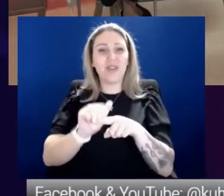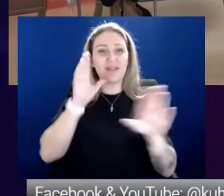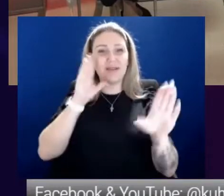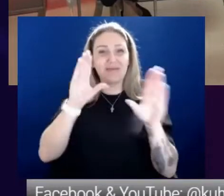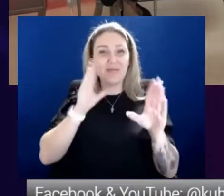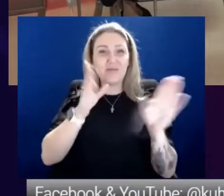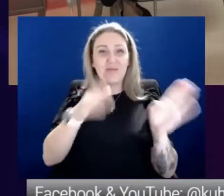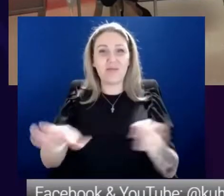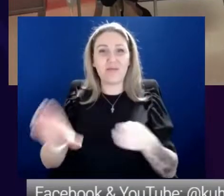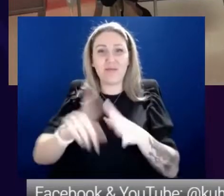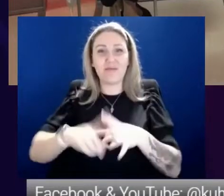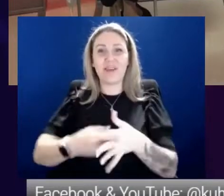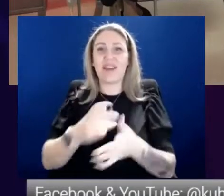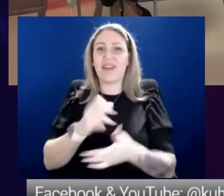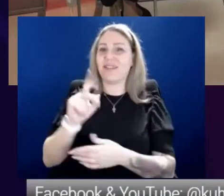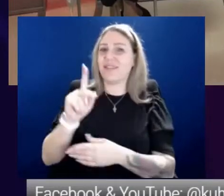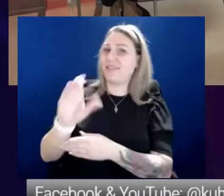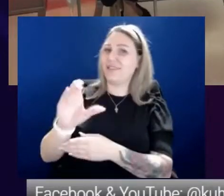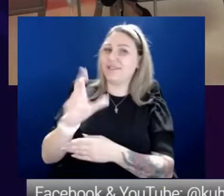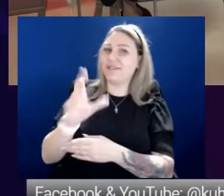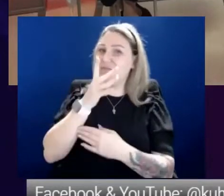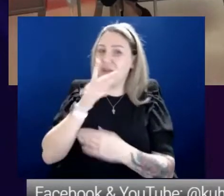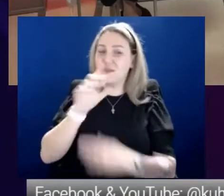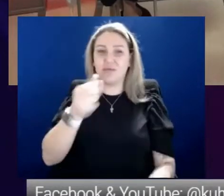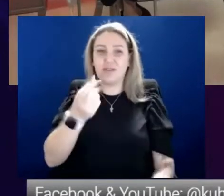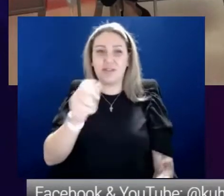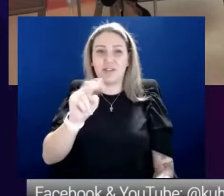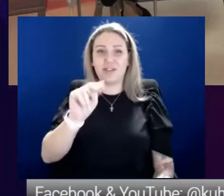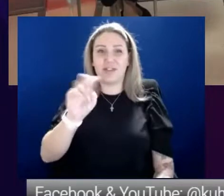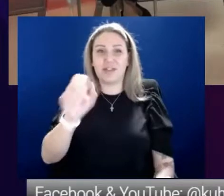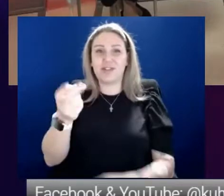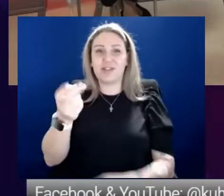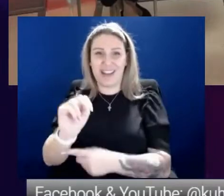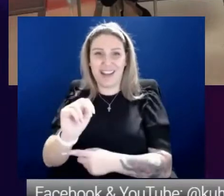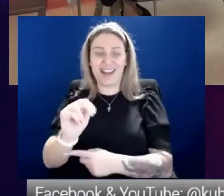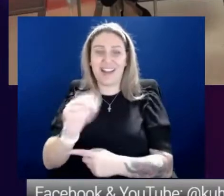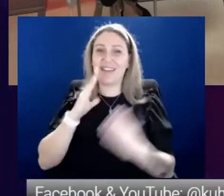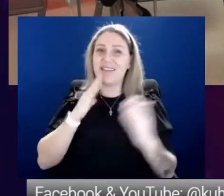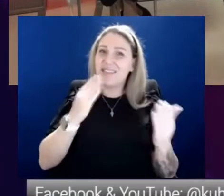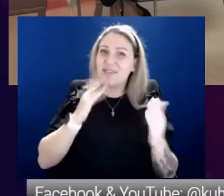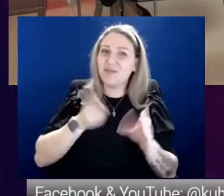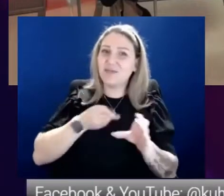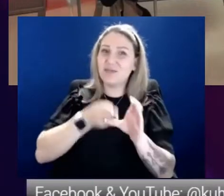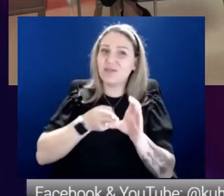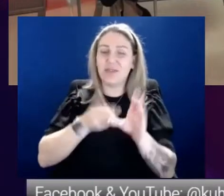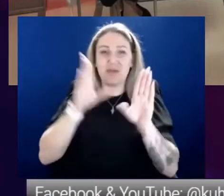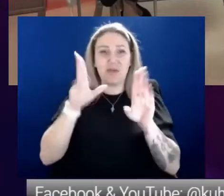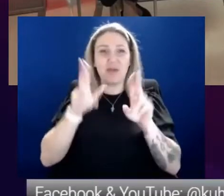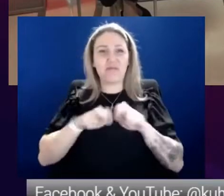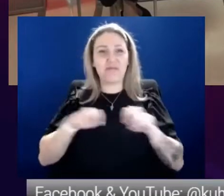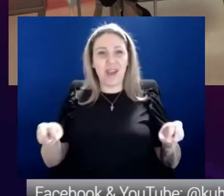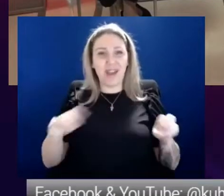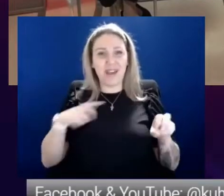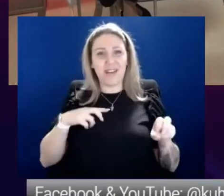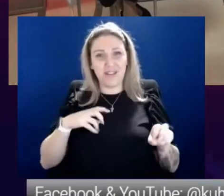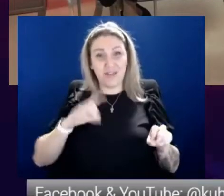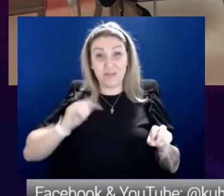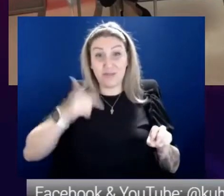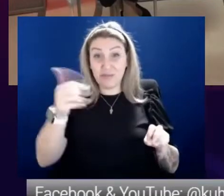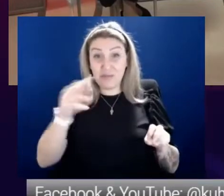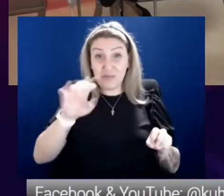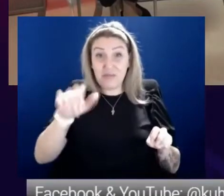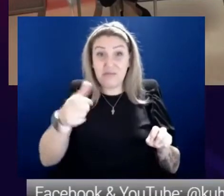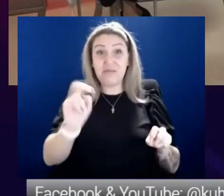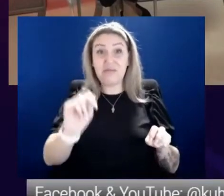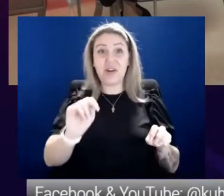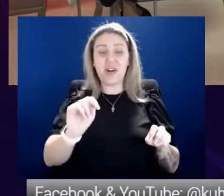mom, Shannon Cochran. Thank you all for being here. This is a great panel. First, I want to get to Morgan, because Morgan, you have two unique ties to the show in